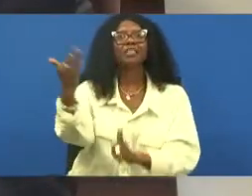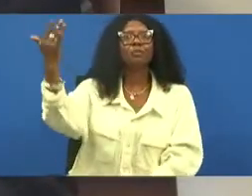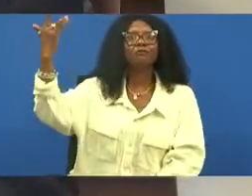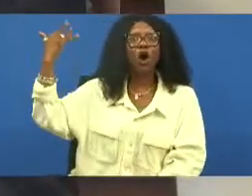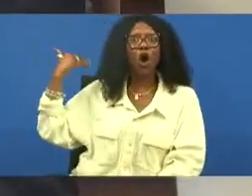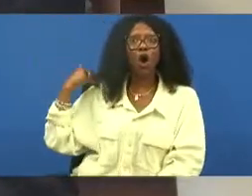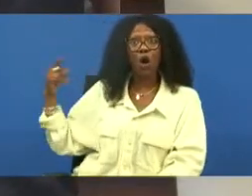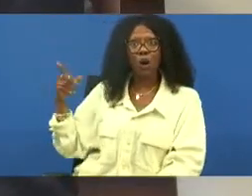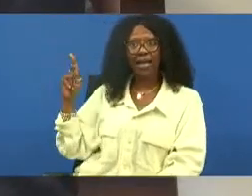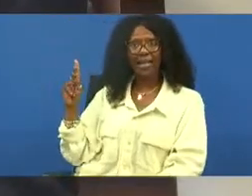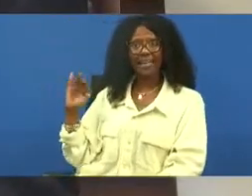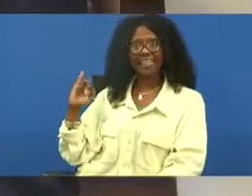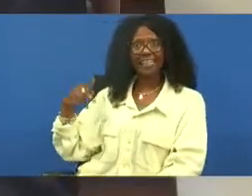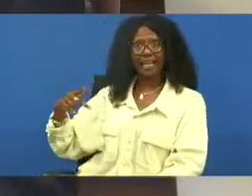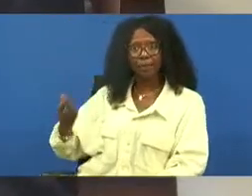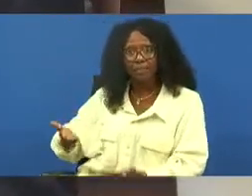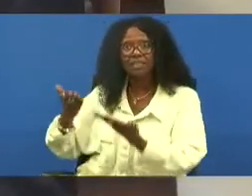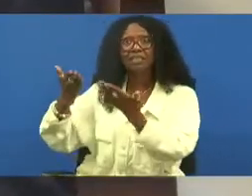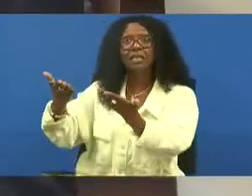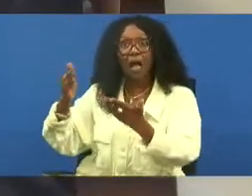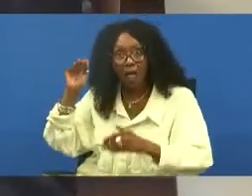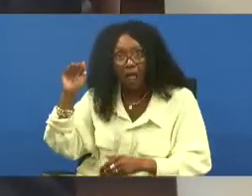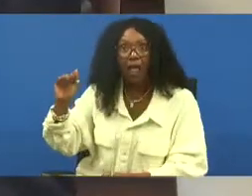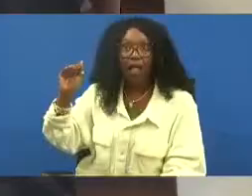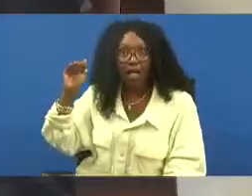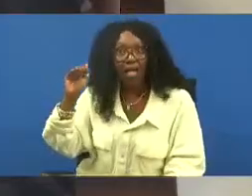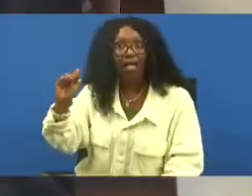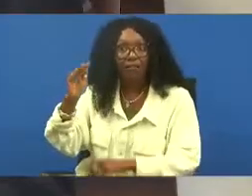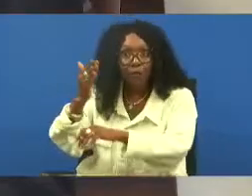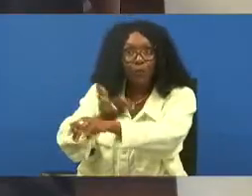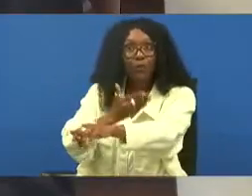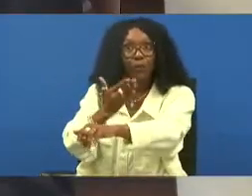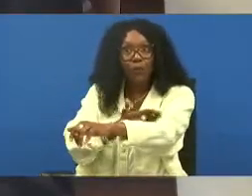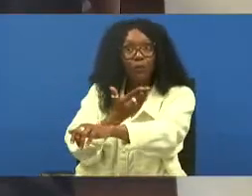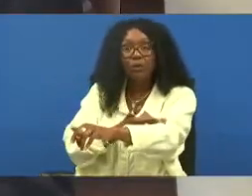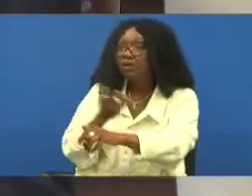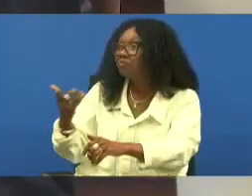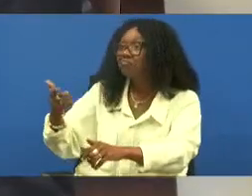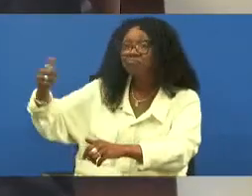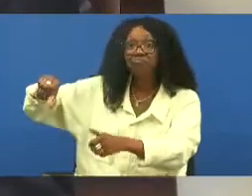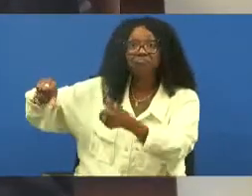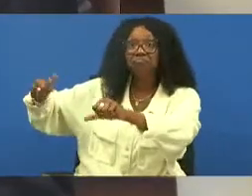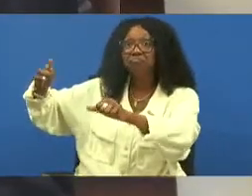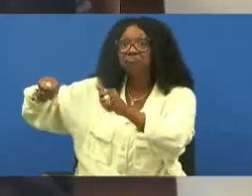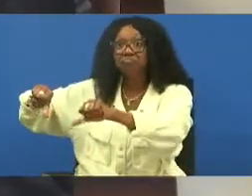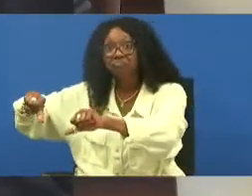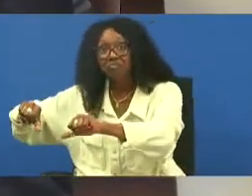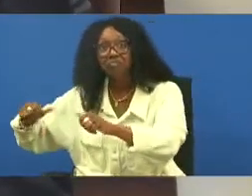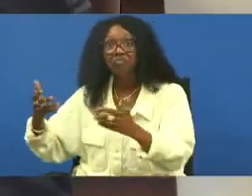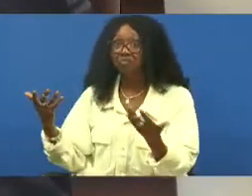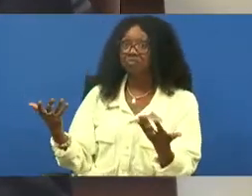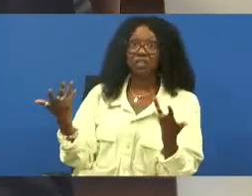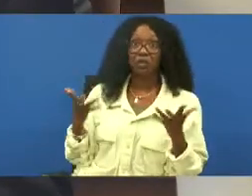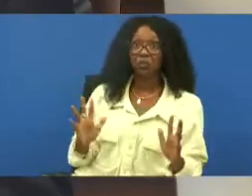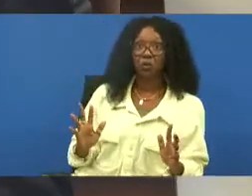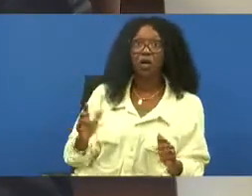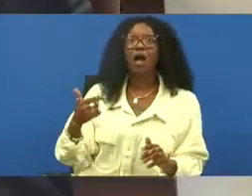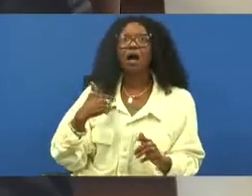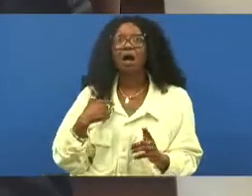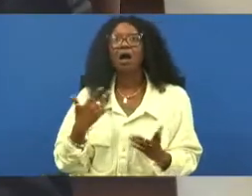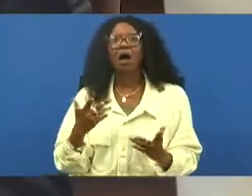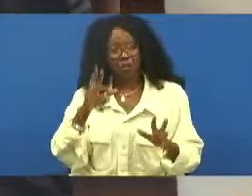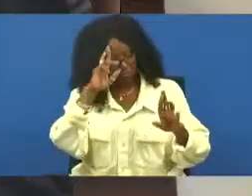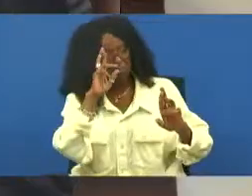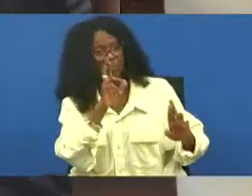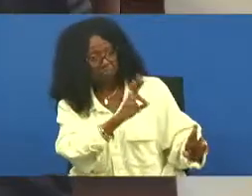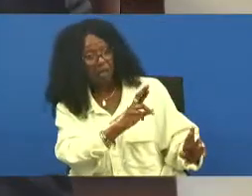was a direct ask to the taxpayers to pay for that. They voted not to. I respect that